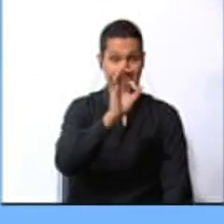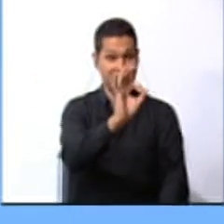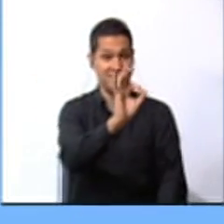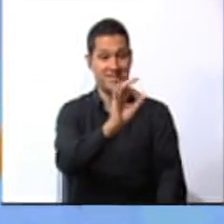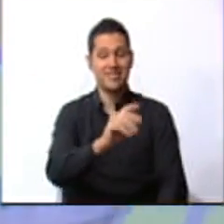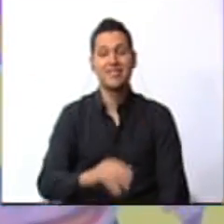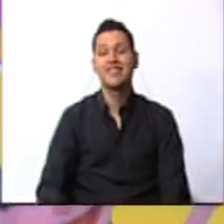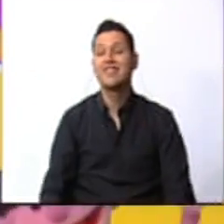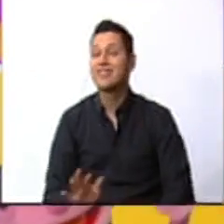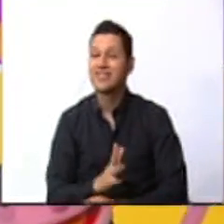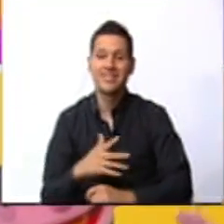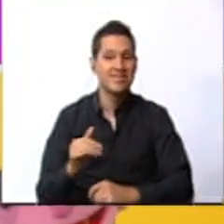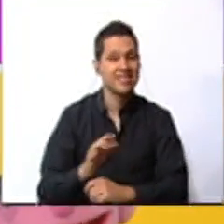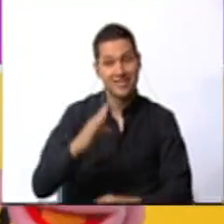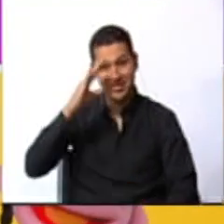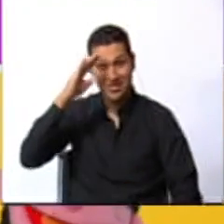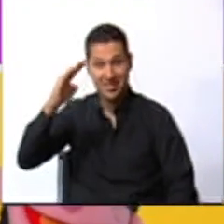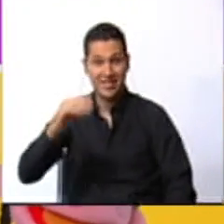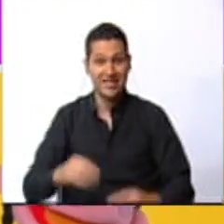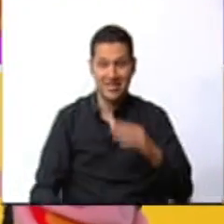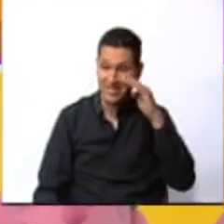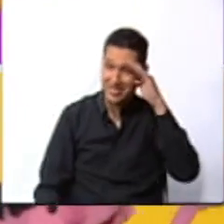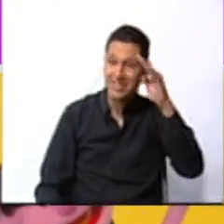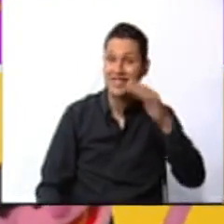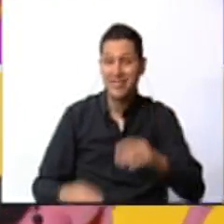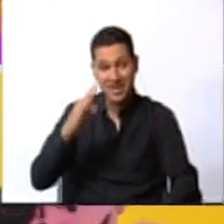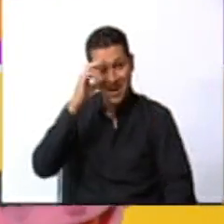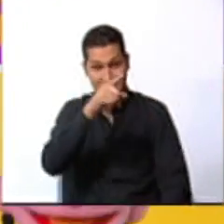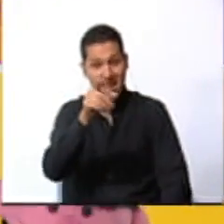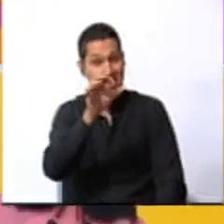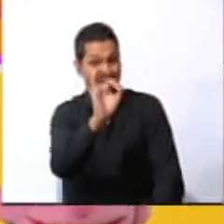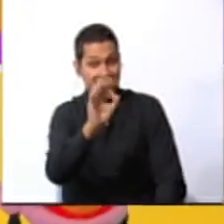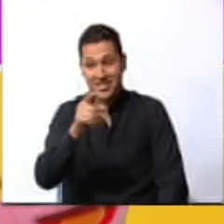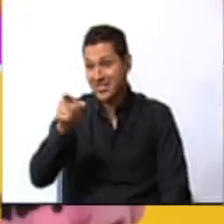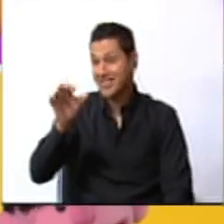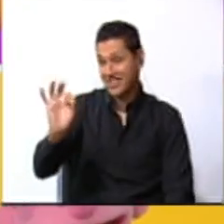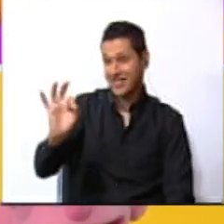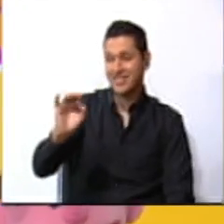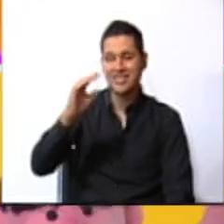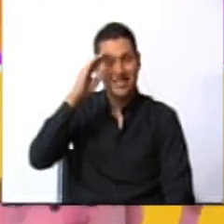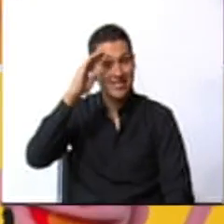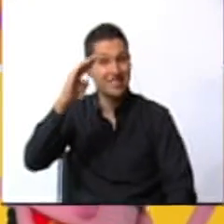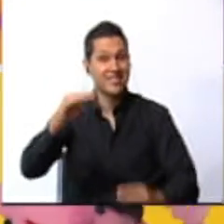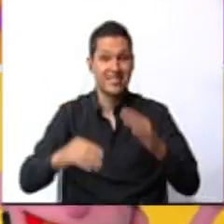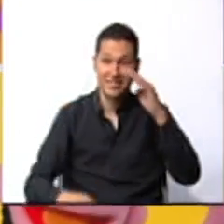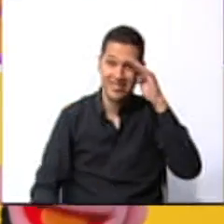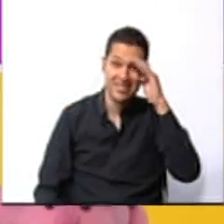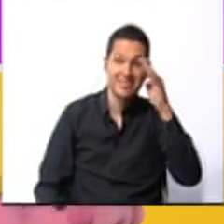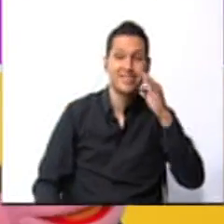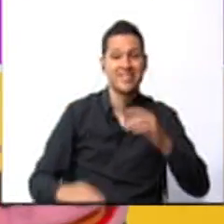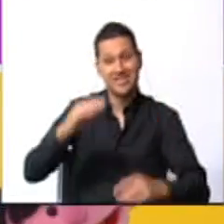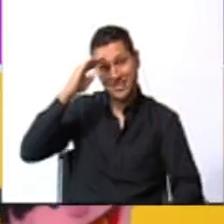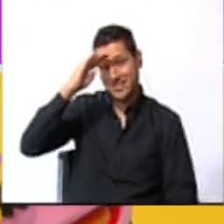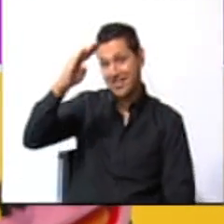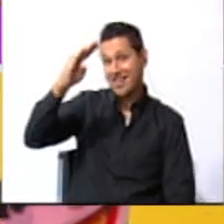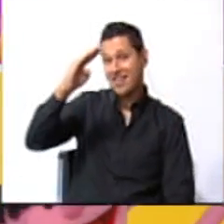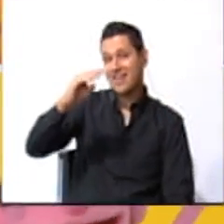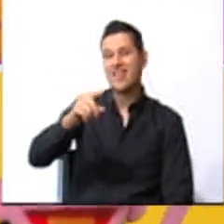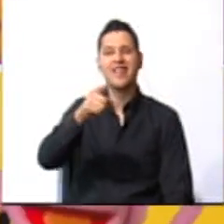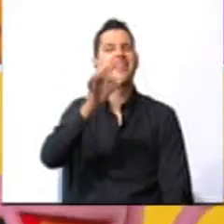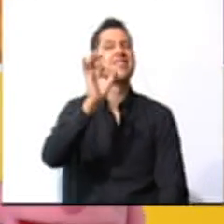are you? Hello, hello. Hello, how are you? Hello,